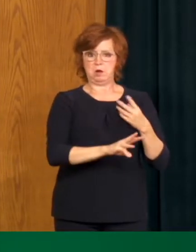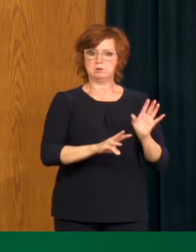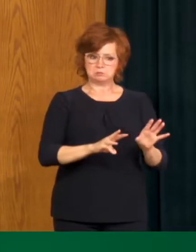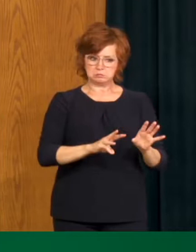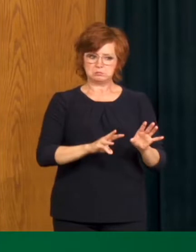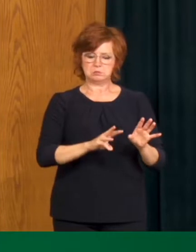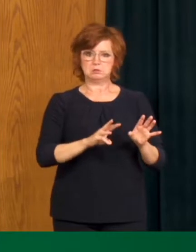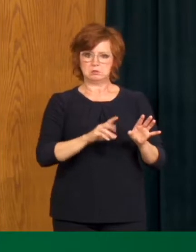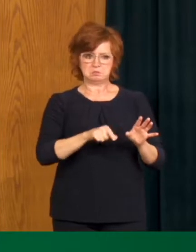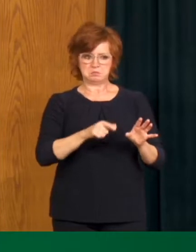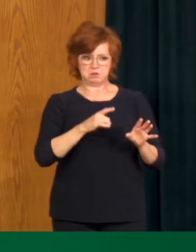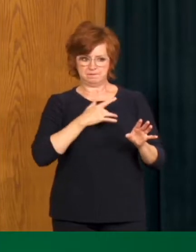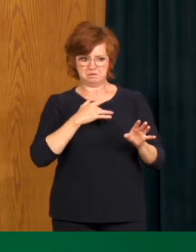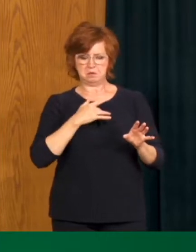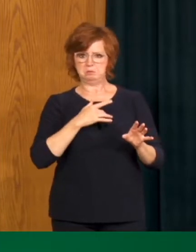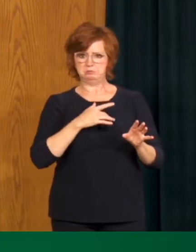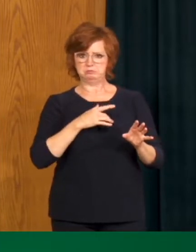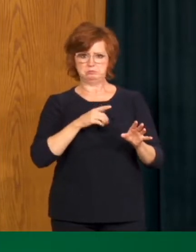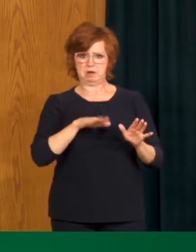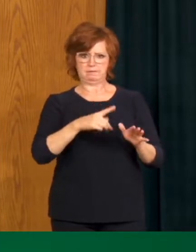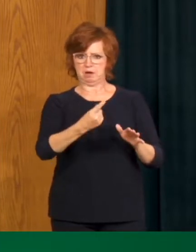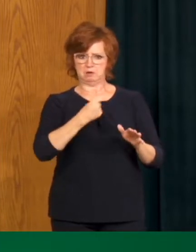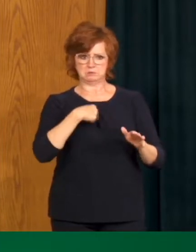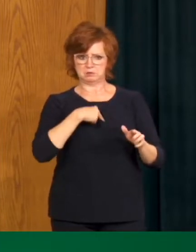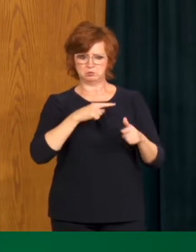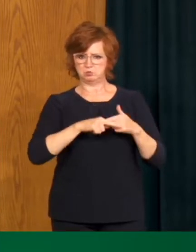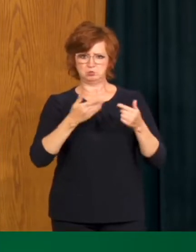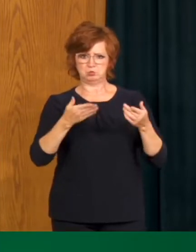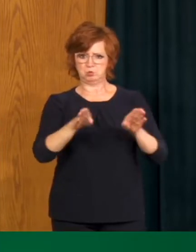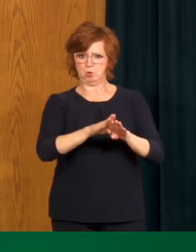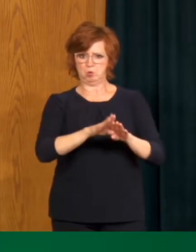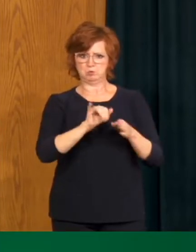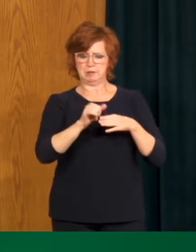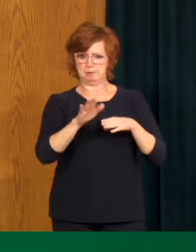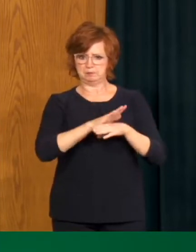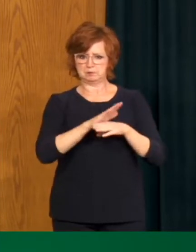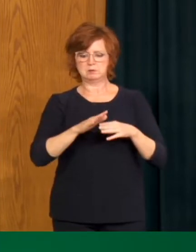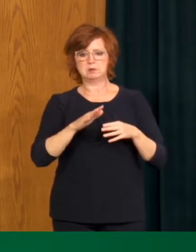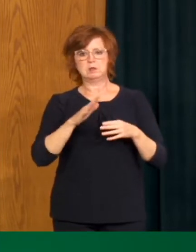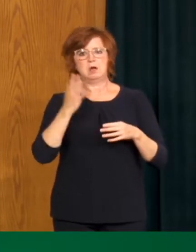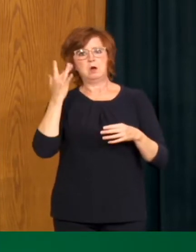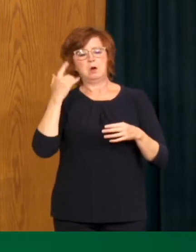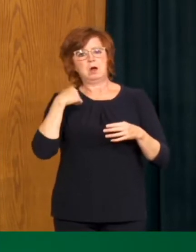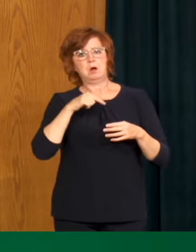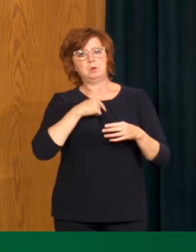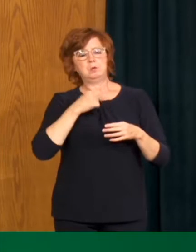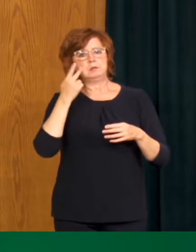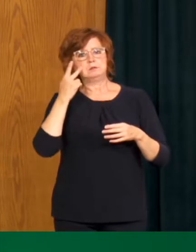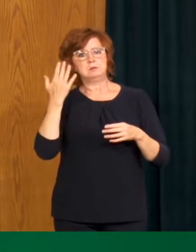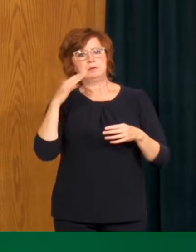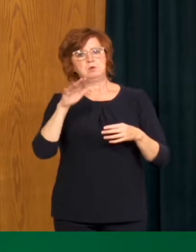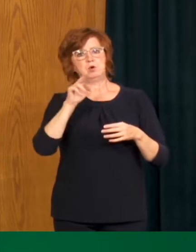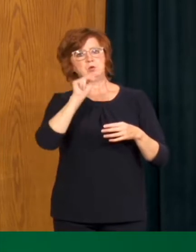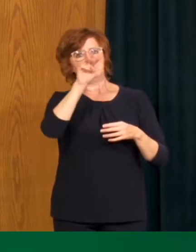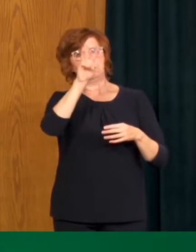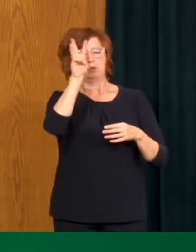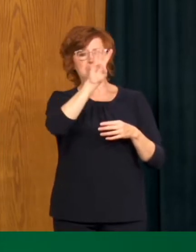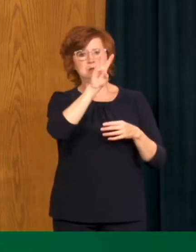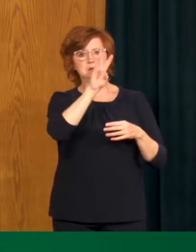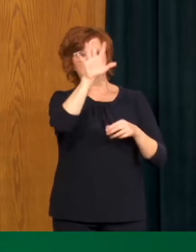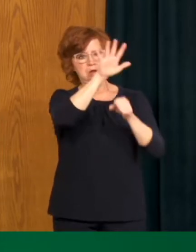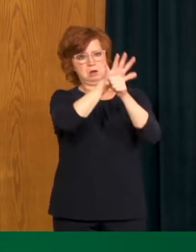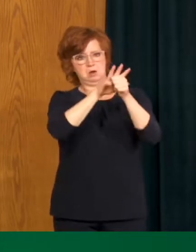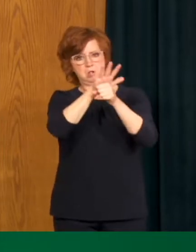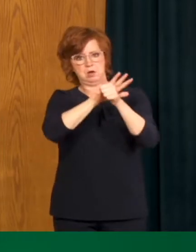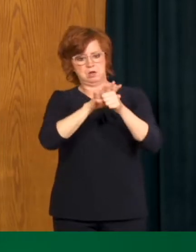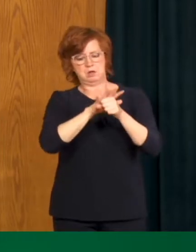now, knowing what it takes in that area specifically, we're able to get it under control. We're certainly